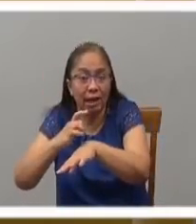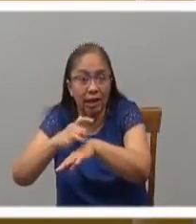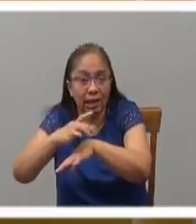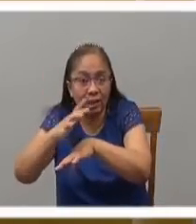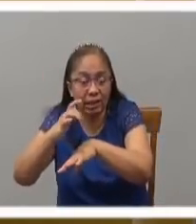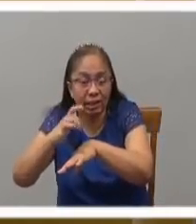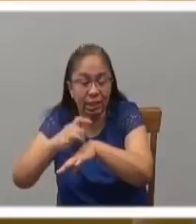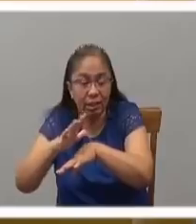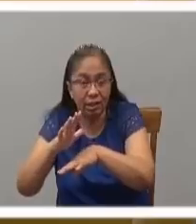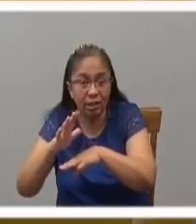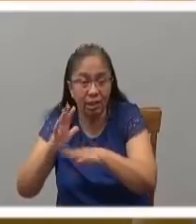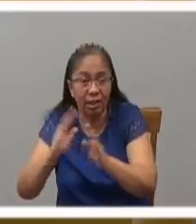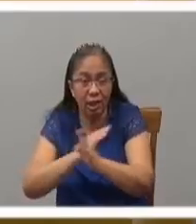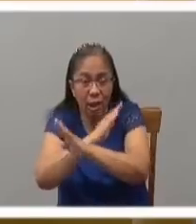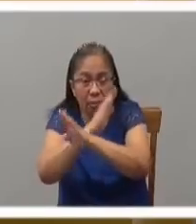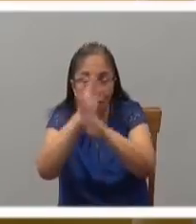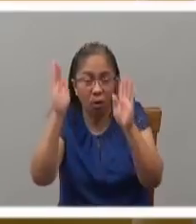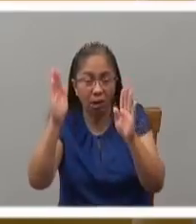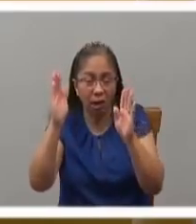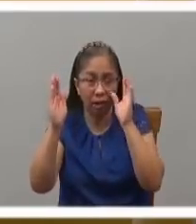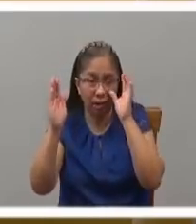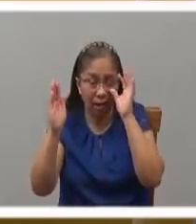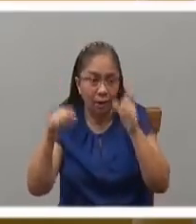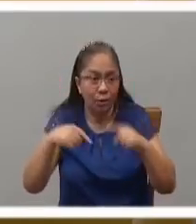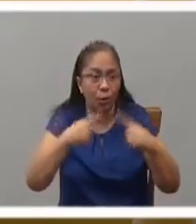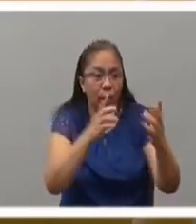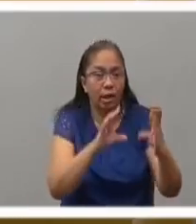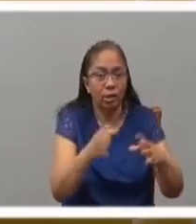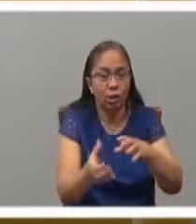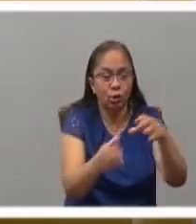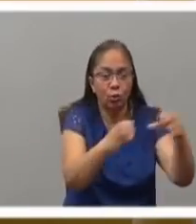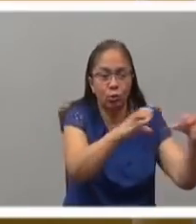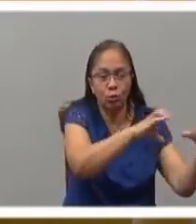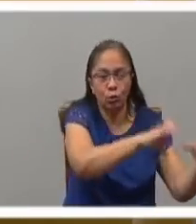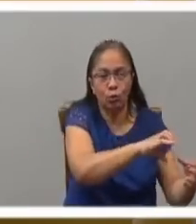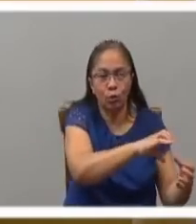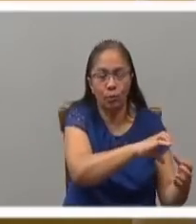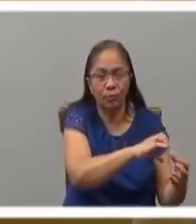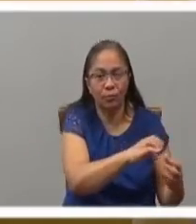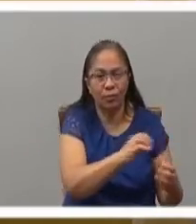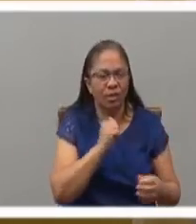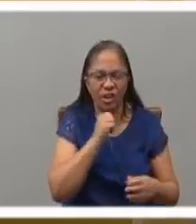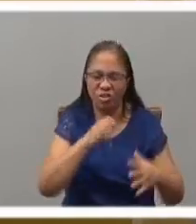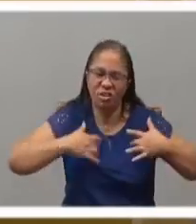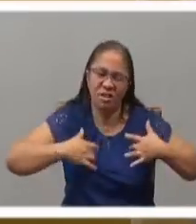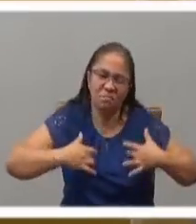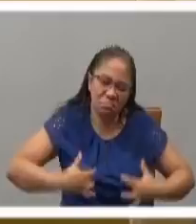tomb. They did not sleep in their beds. They did not give in to depression